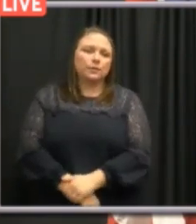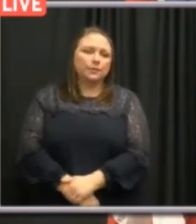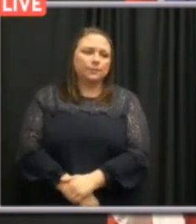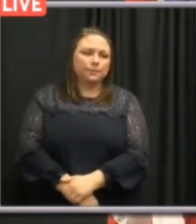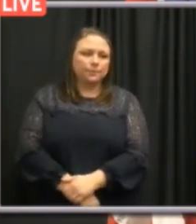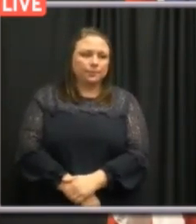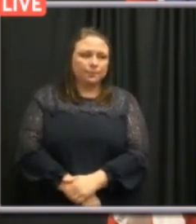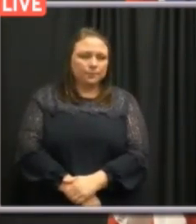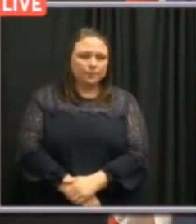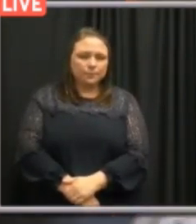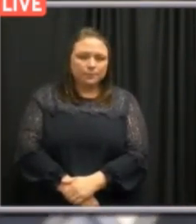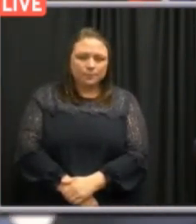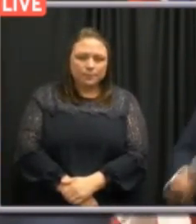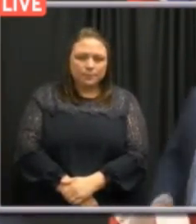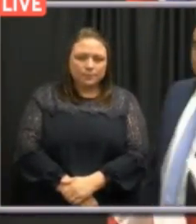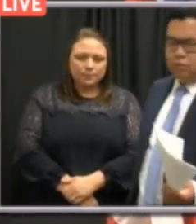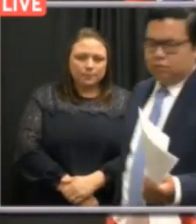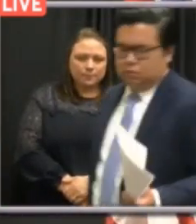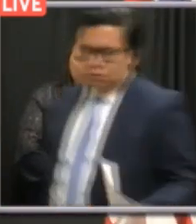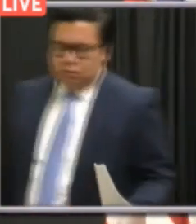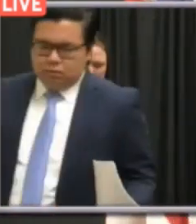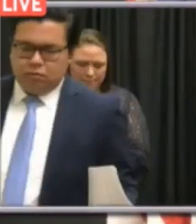Dr. Caldwell.